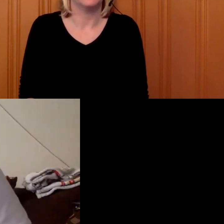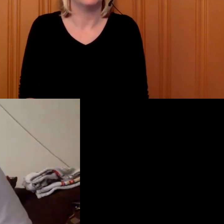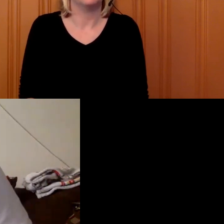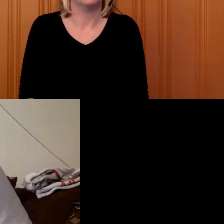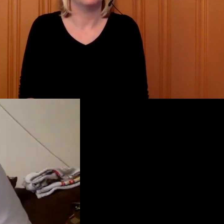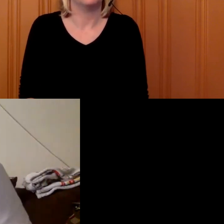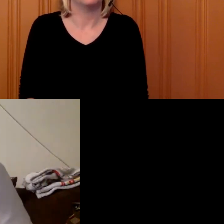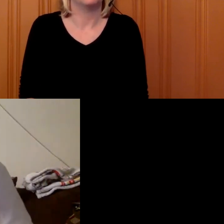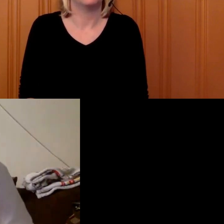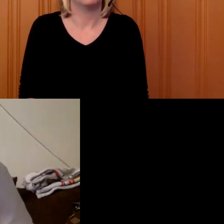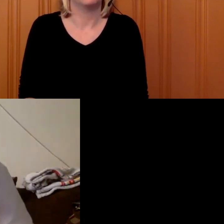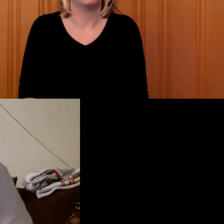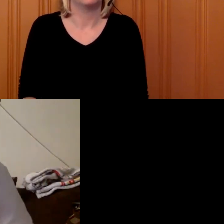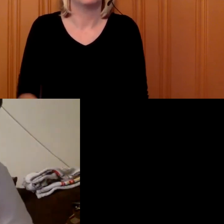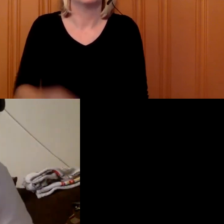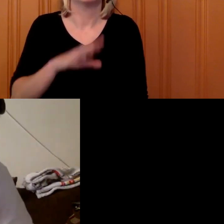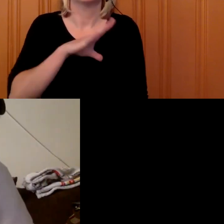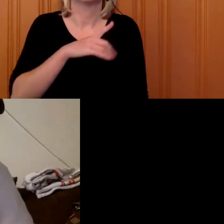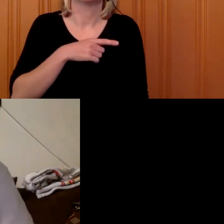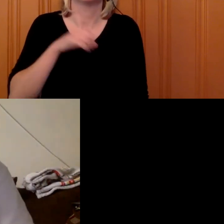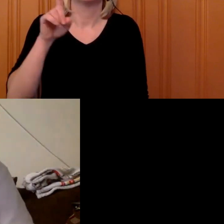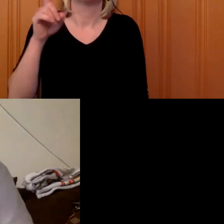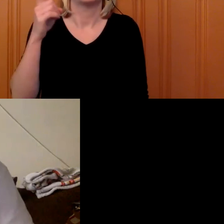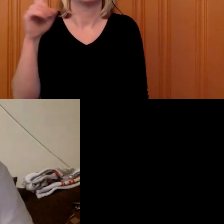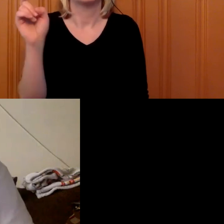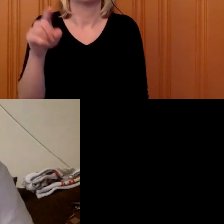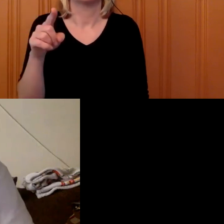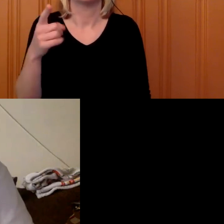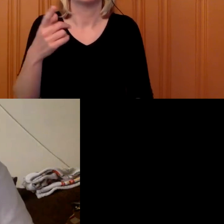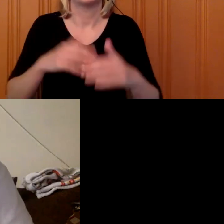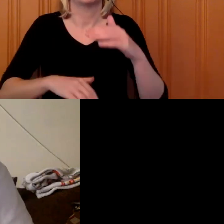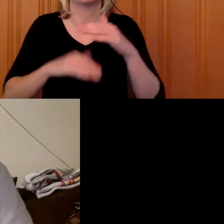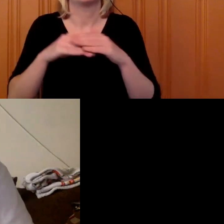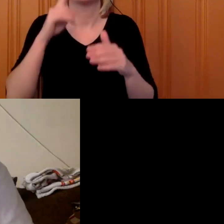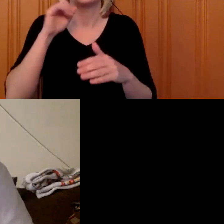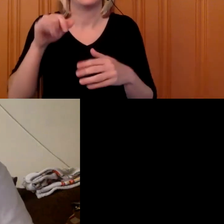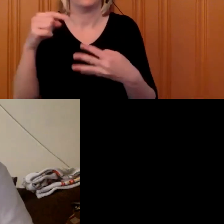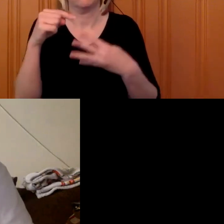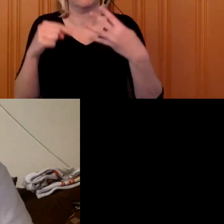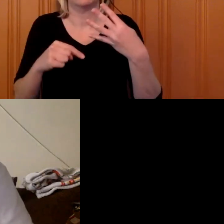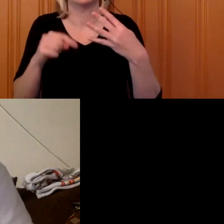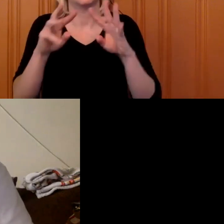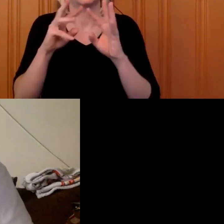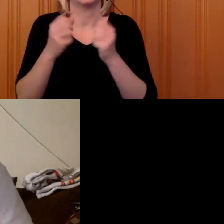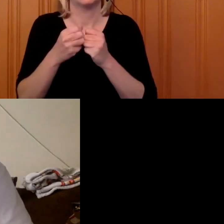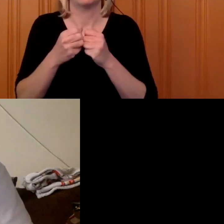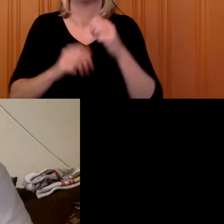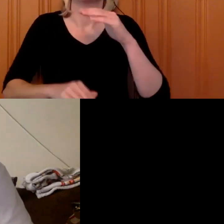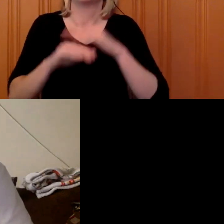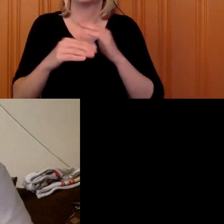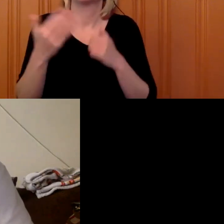Cheri, we had a question about how many spots are there for the transition series? There's 15. We're keeping it a very small class